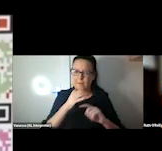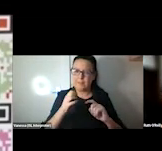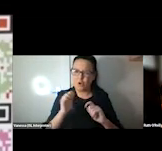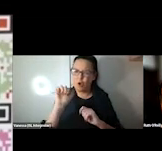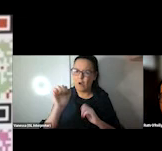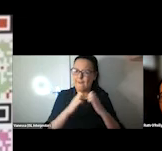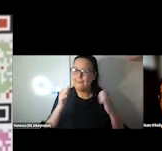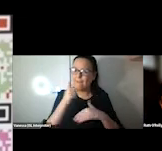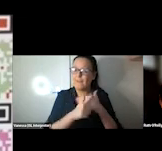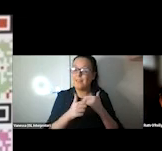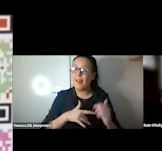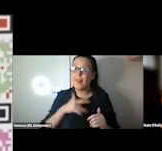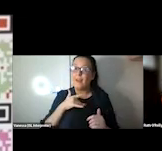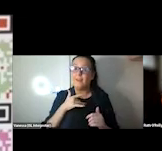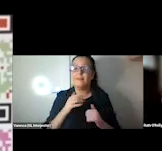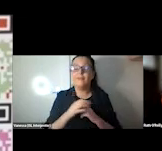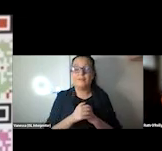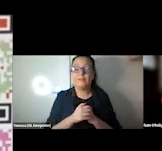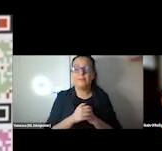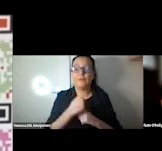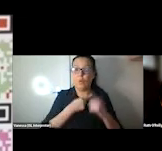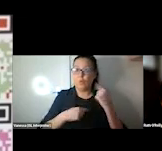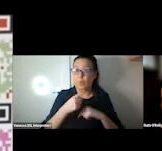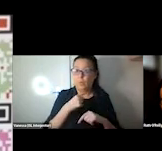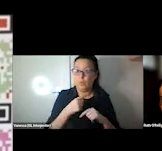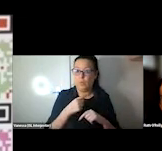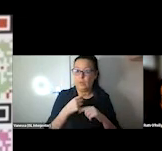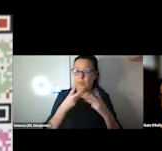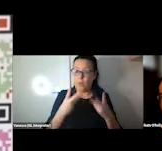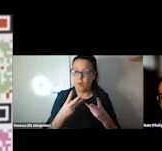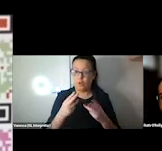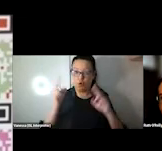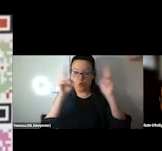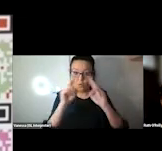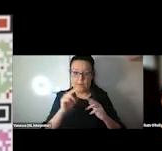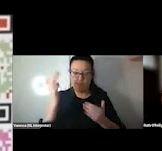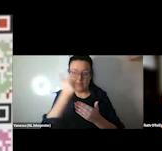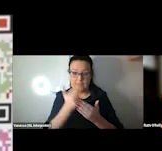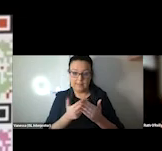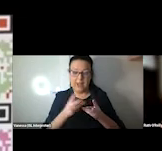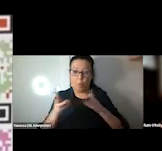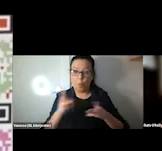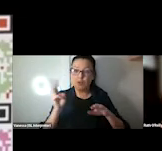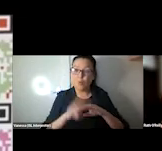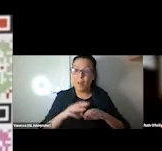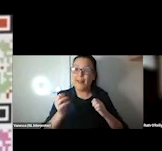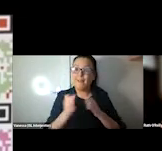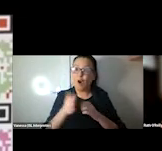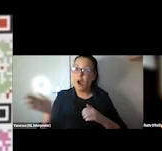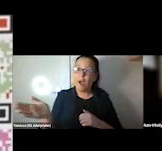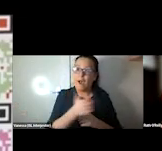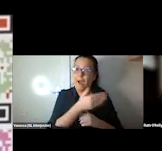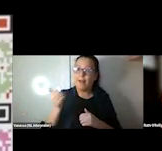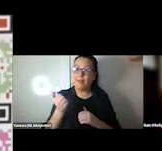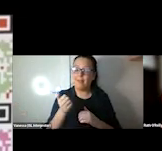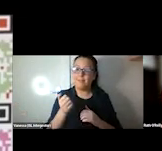Universal Design, we work to promote universal design as good design that works well for everyone. So that's across the built environment,